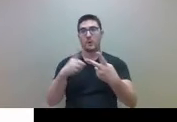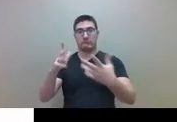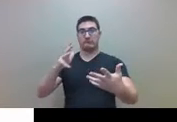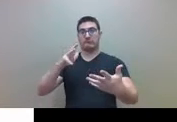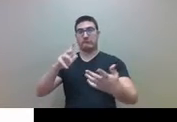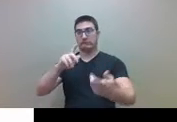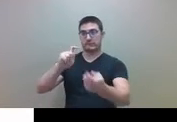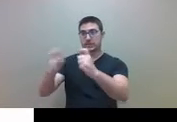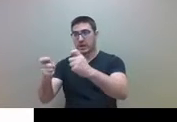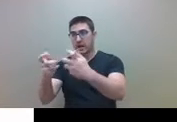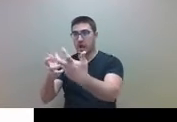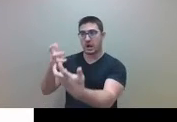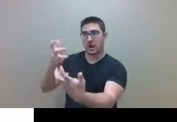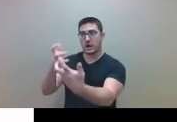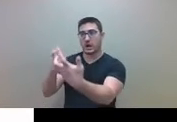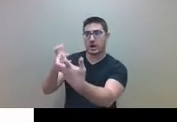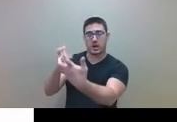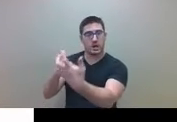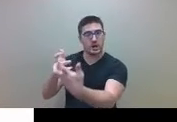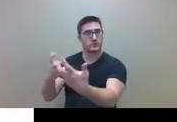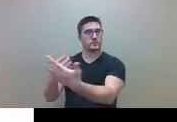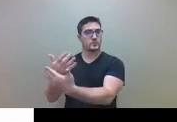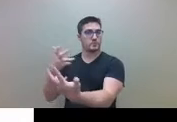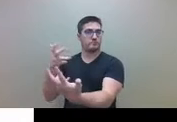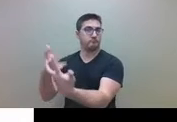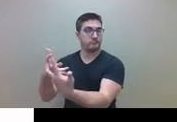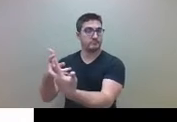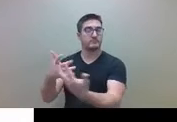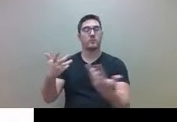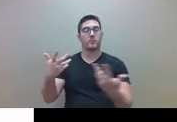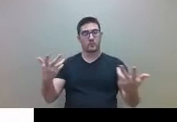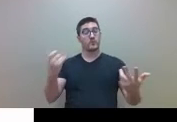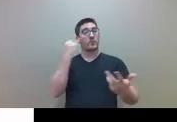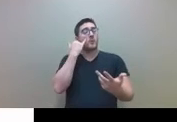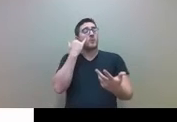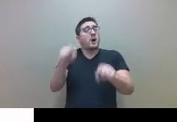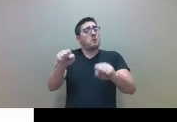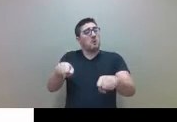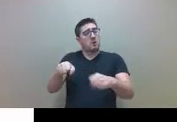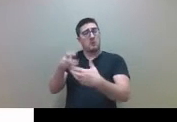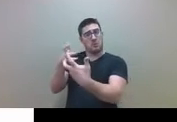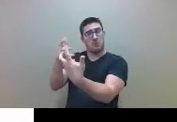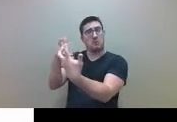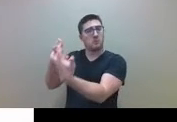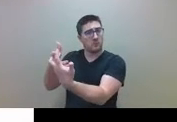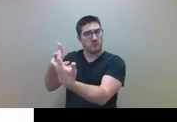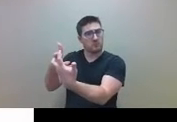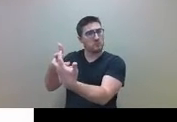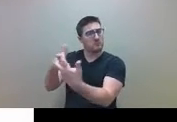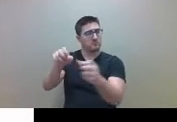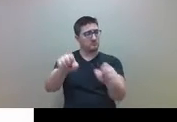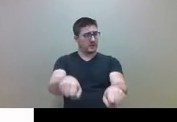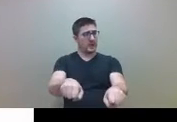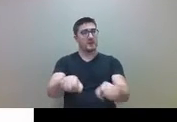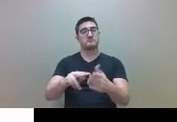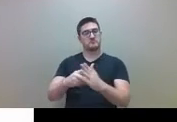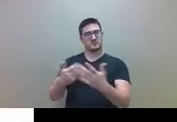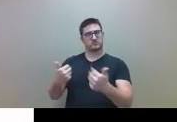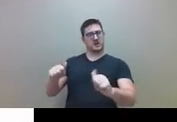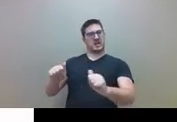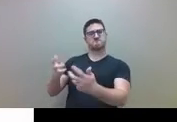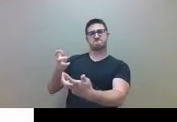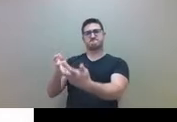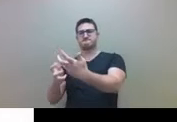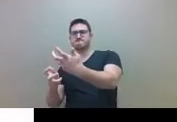modified. So it's important, if you have to modify those regular routines, to have done so. And things are opening up